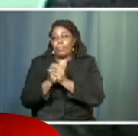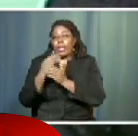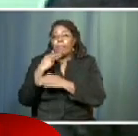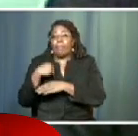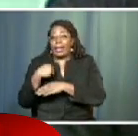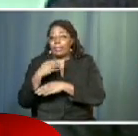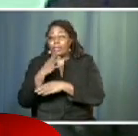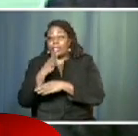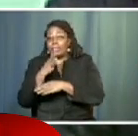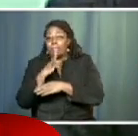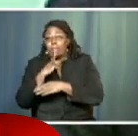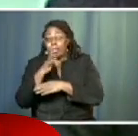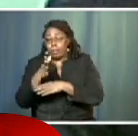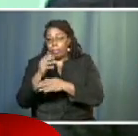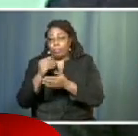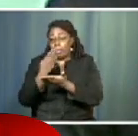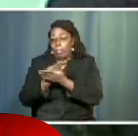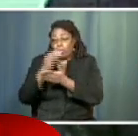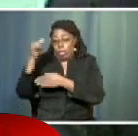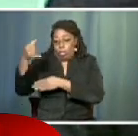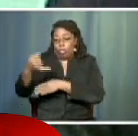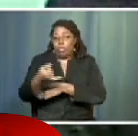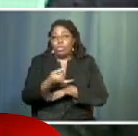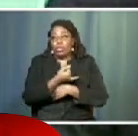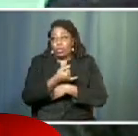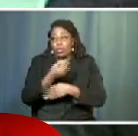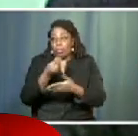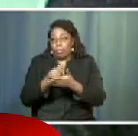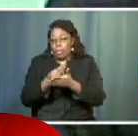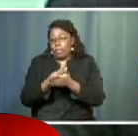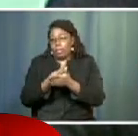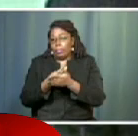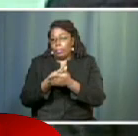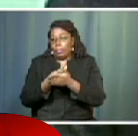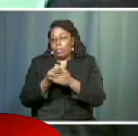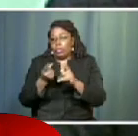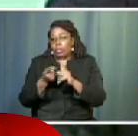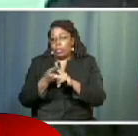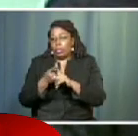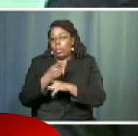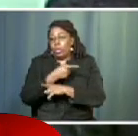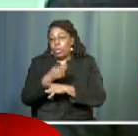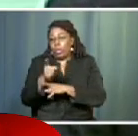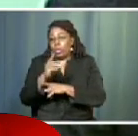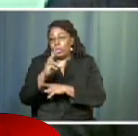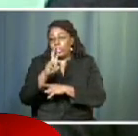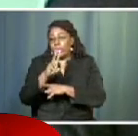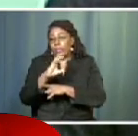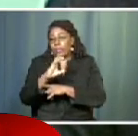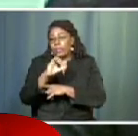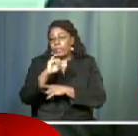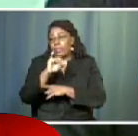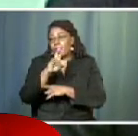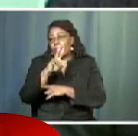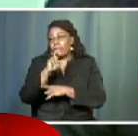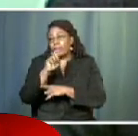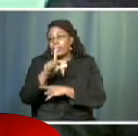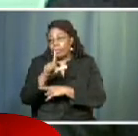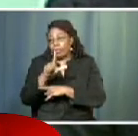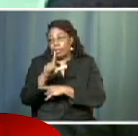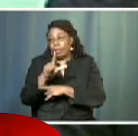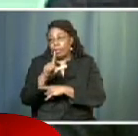the budget will reintroduce the annual lump sum increments to civil servants, which was stopped by the